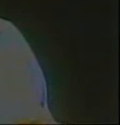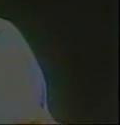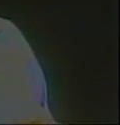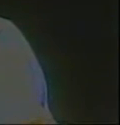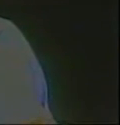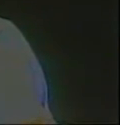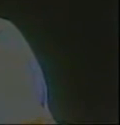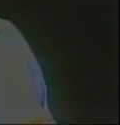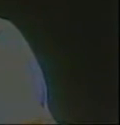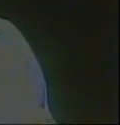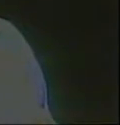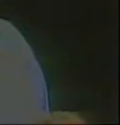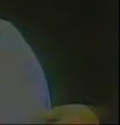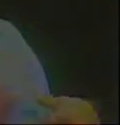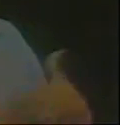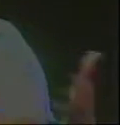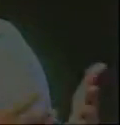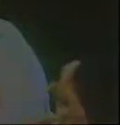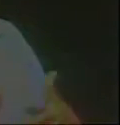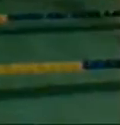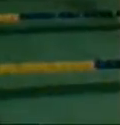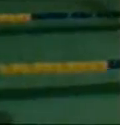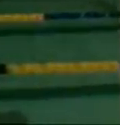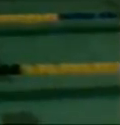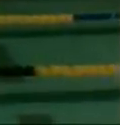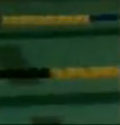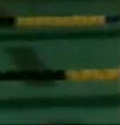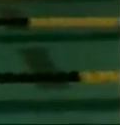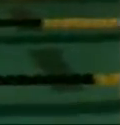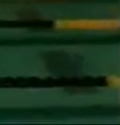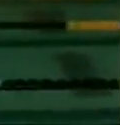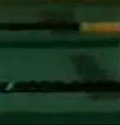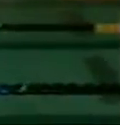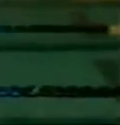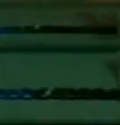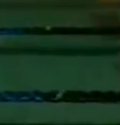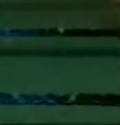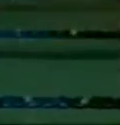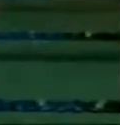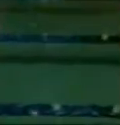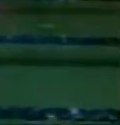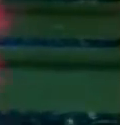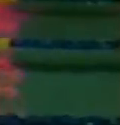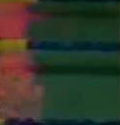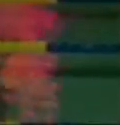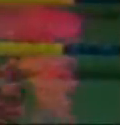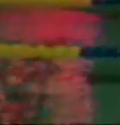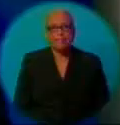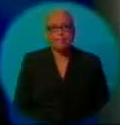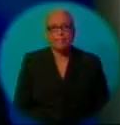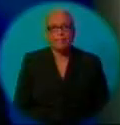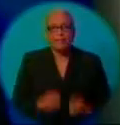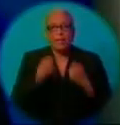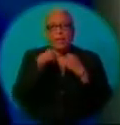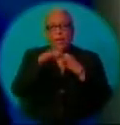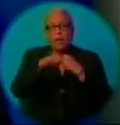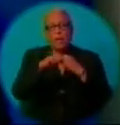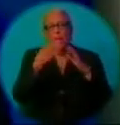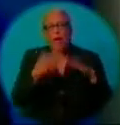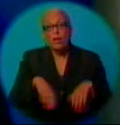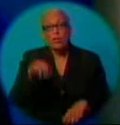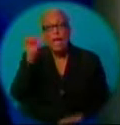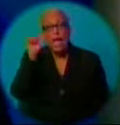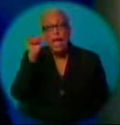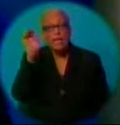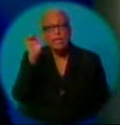assist with that kind of motivation. Anne-Marie Burke, CBC Sports. Top